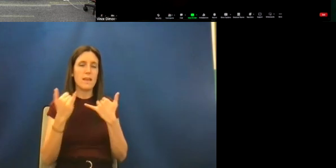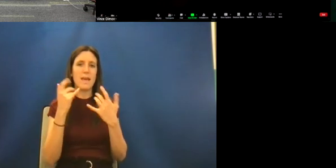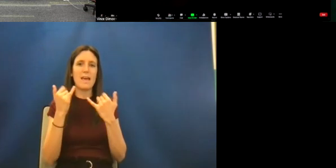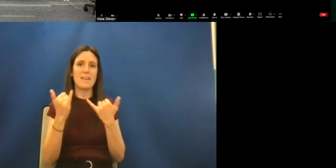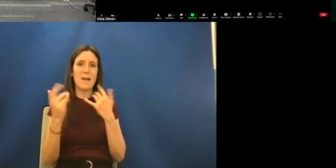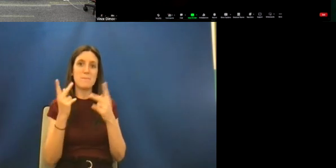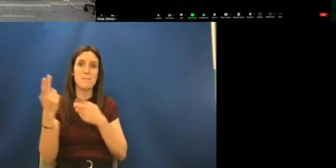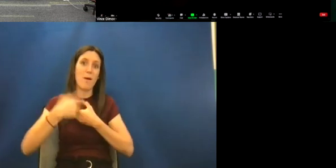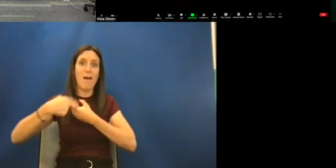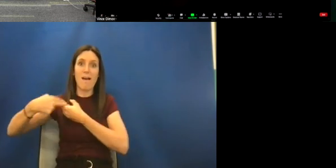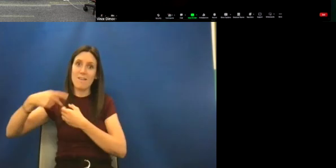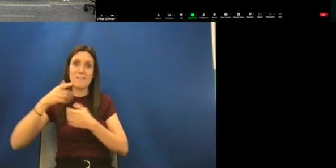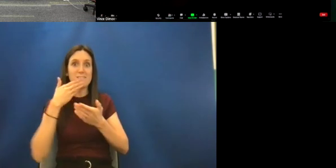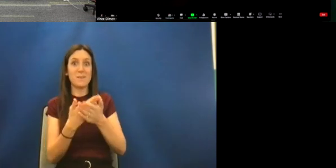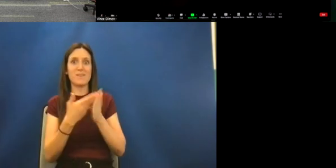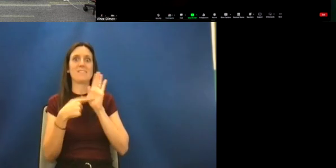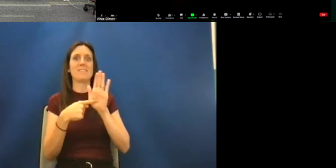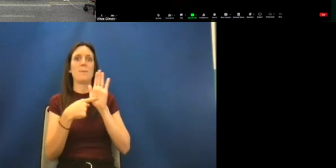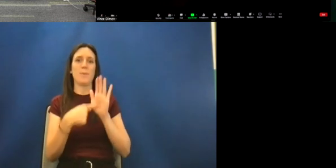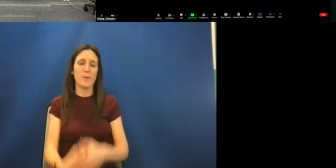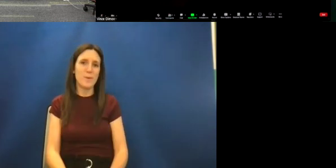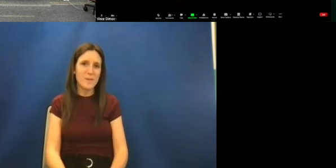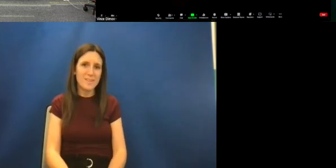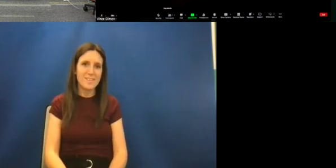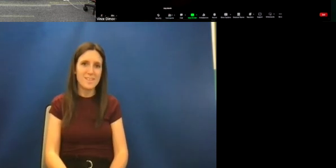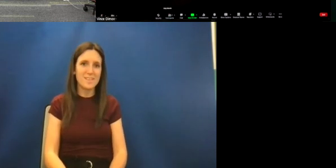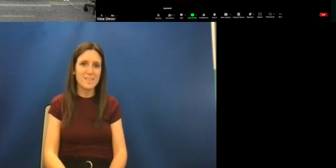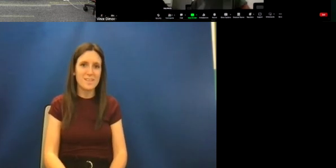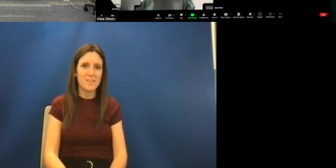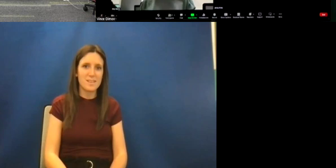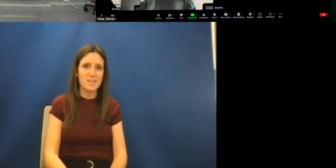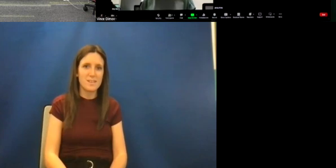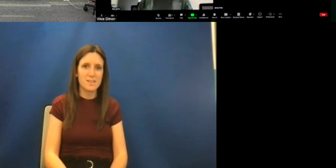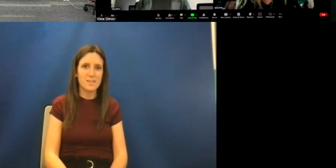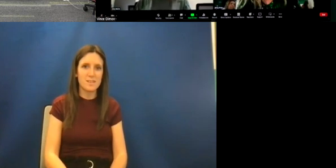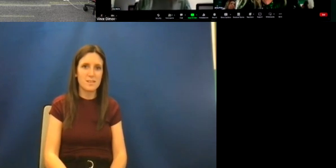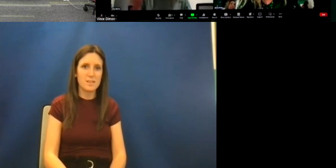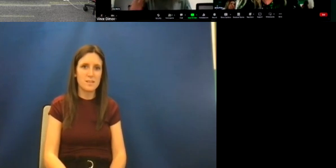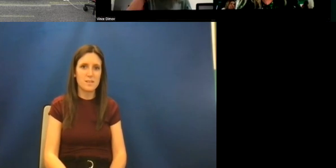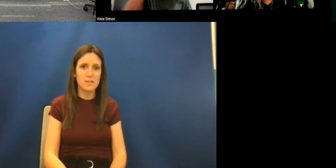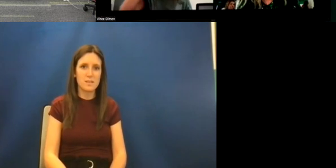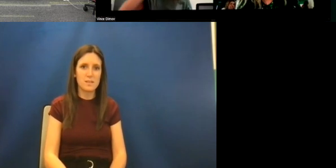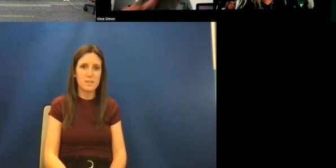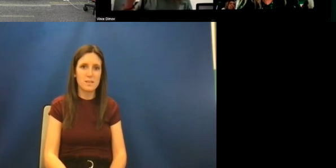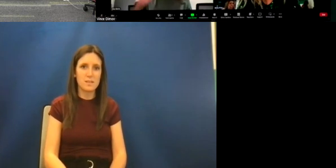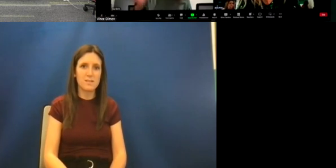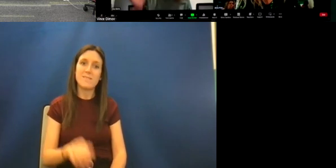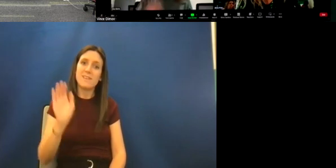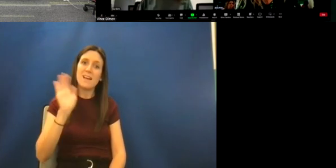will be good. I'll show you how it works. You can just push it in it all. Okay, perfect. Hi,